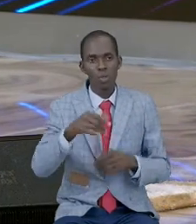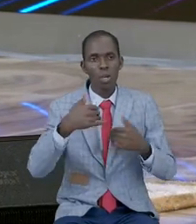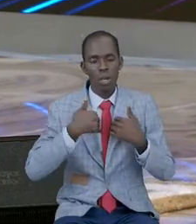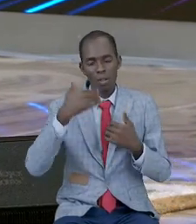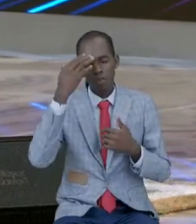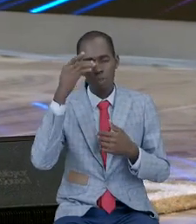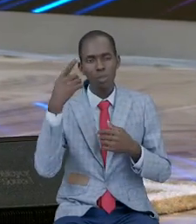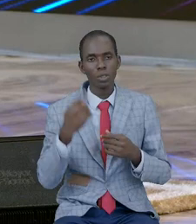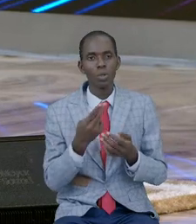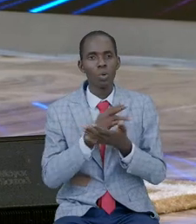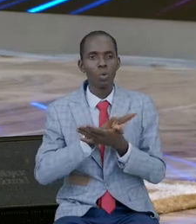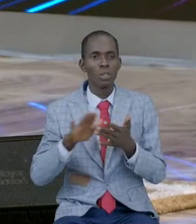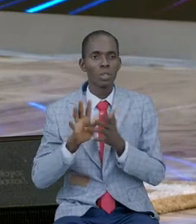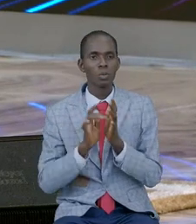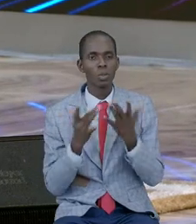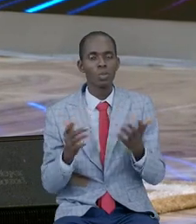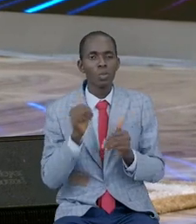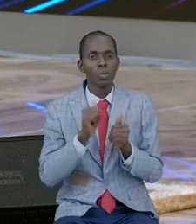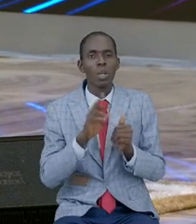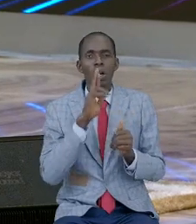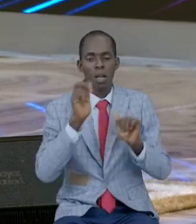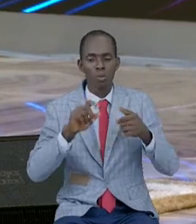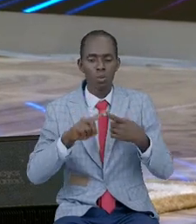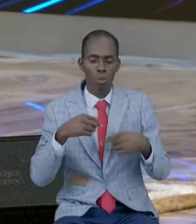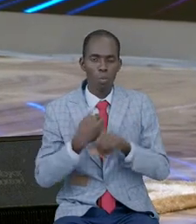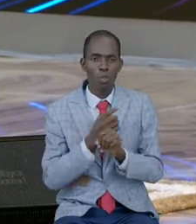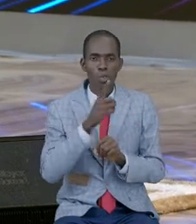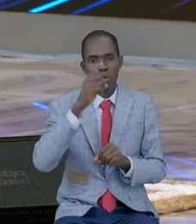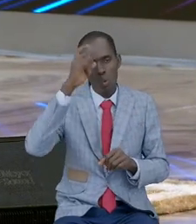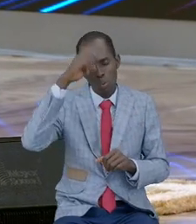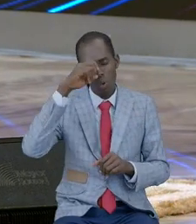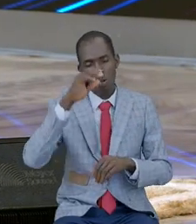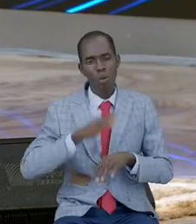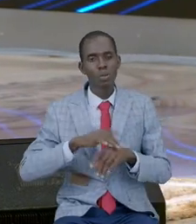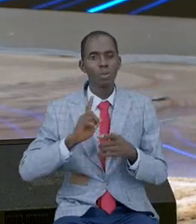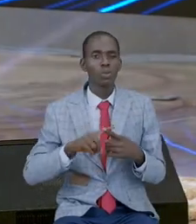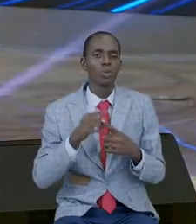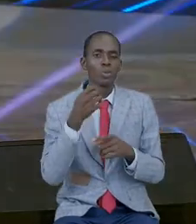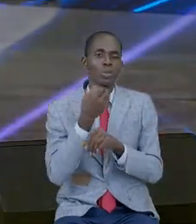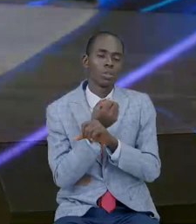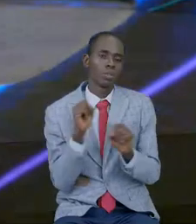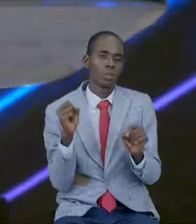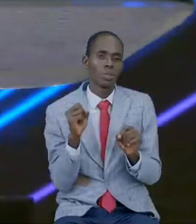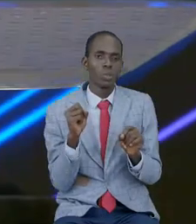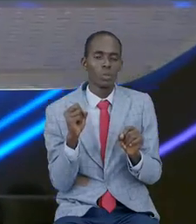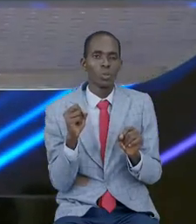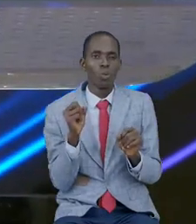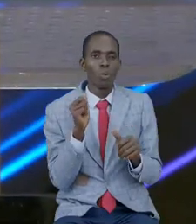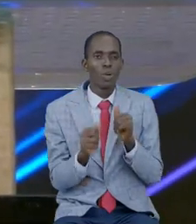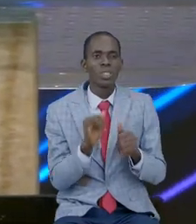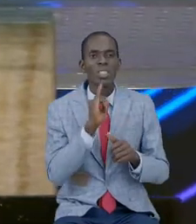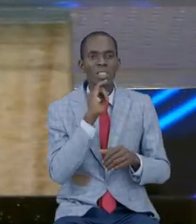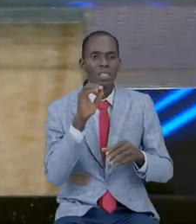able to make the wise unto salvation through faith which is in